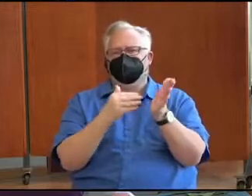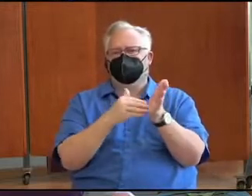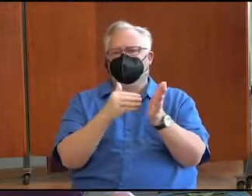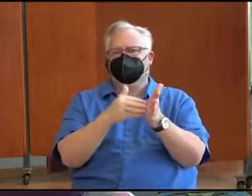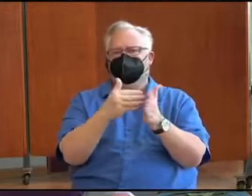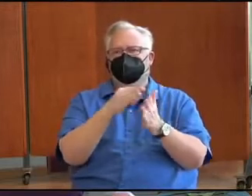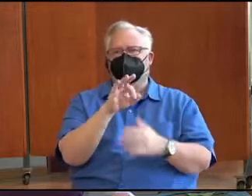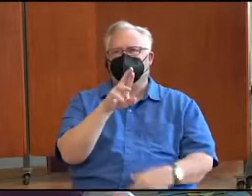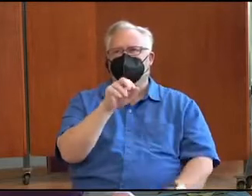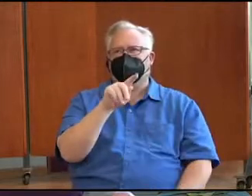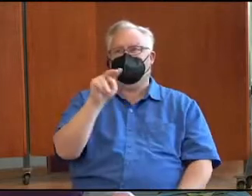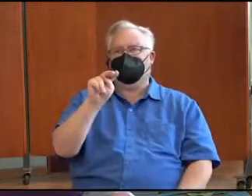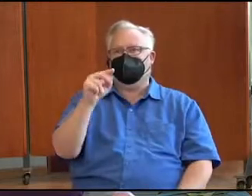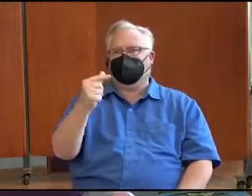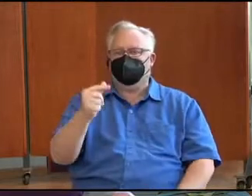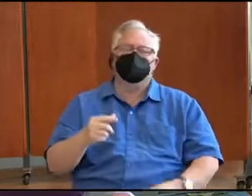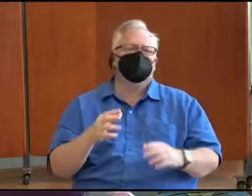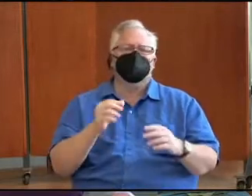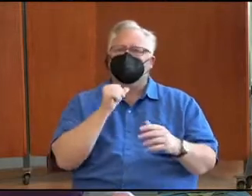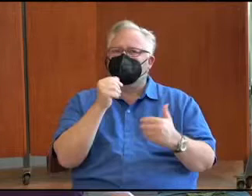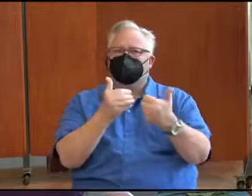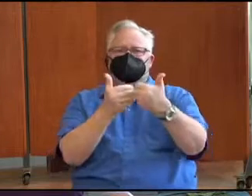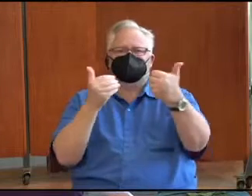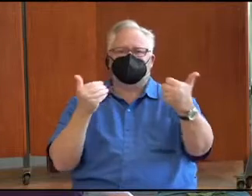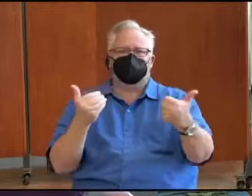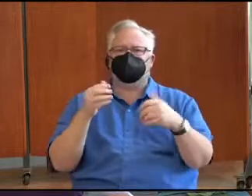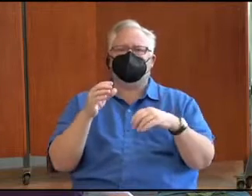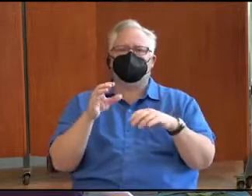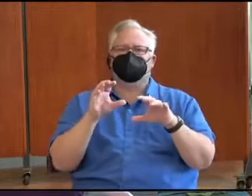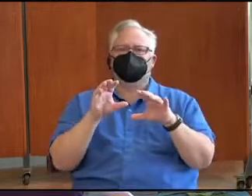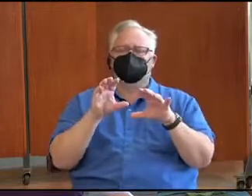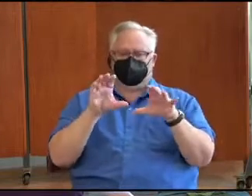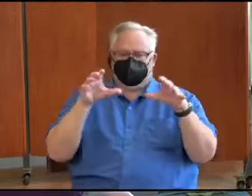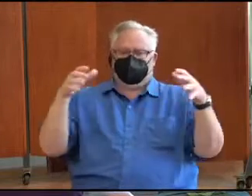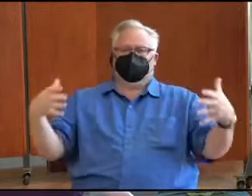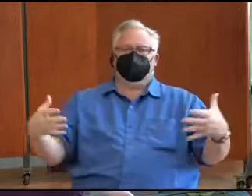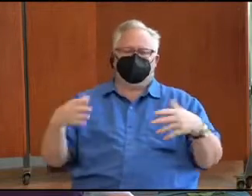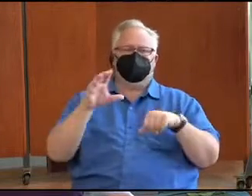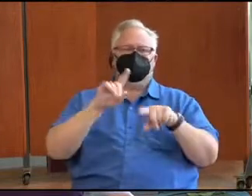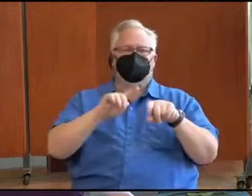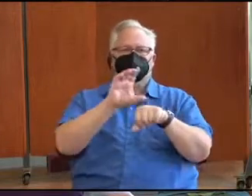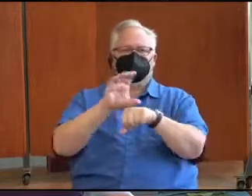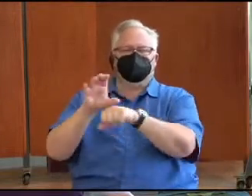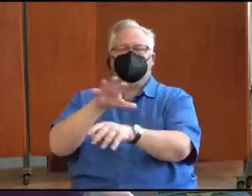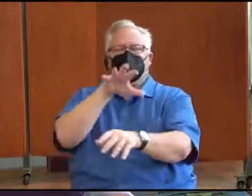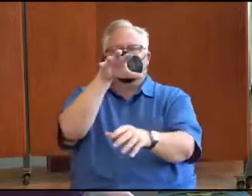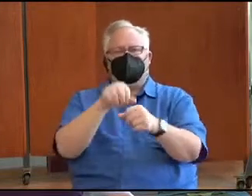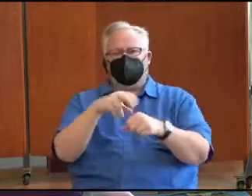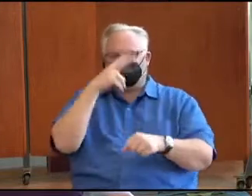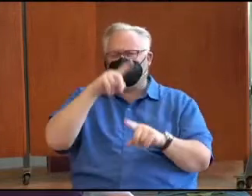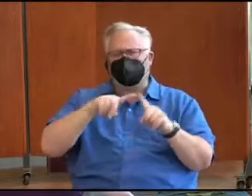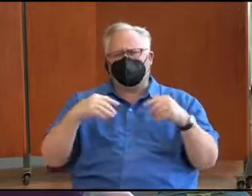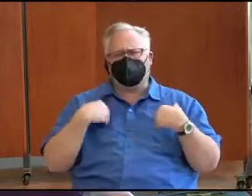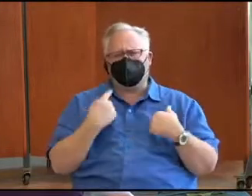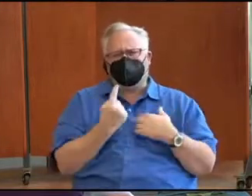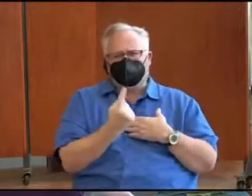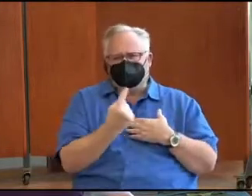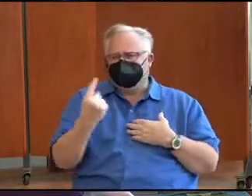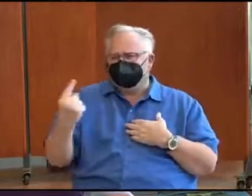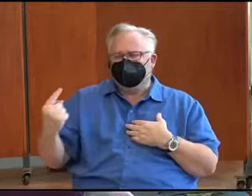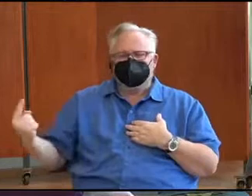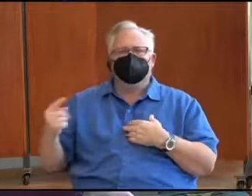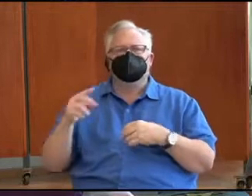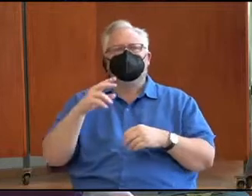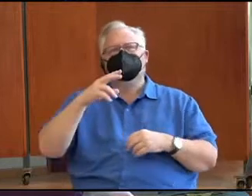a separate, like, association of congregations in Mexico, but there are congregations in Mexico, UU congregations, that are a part of the